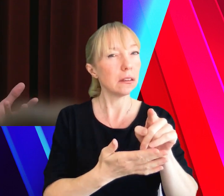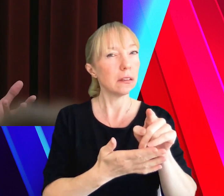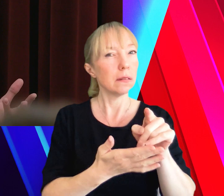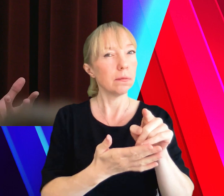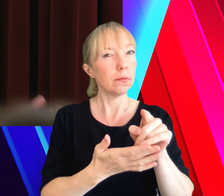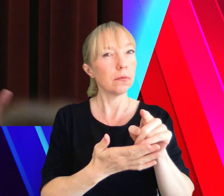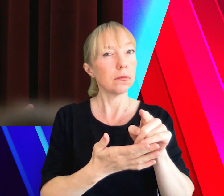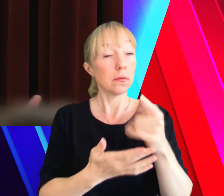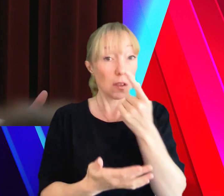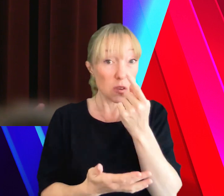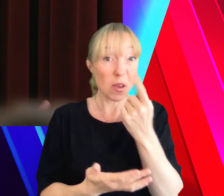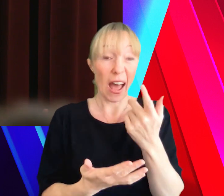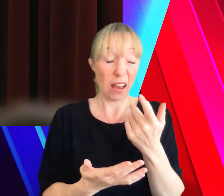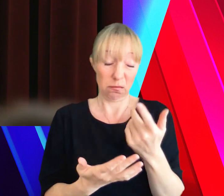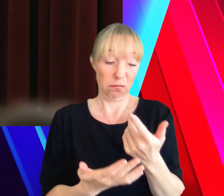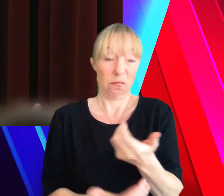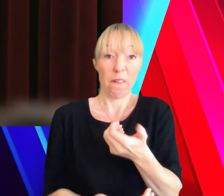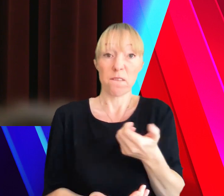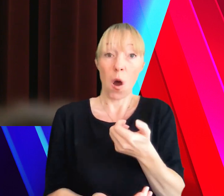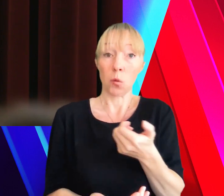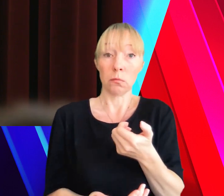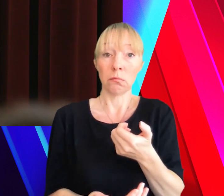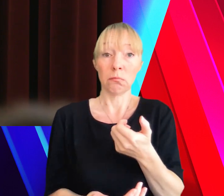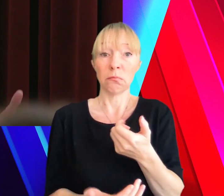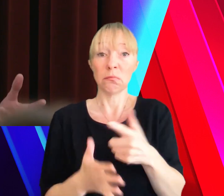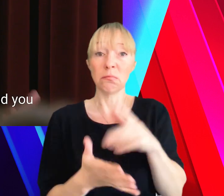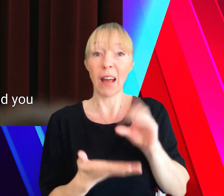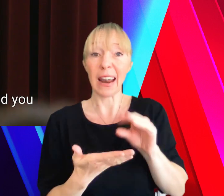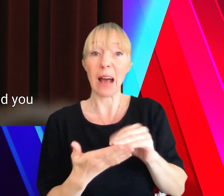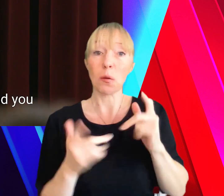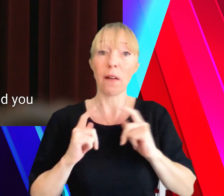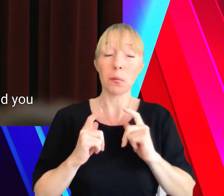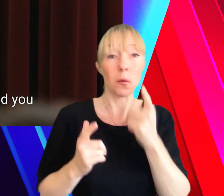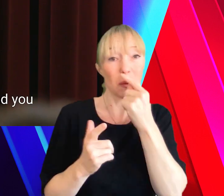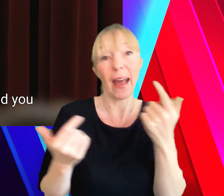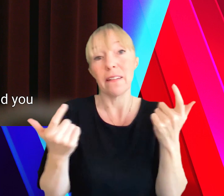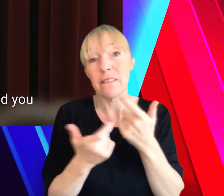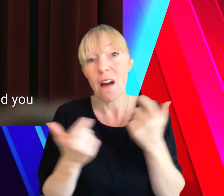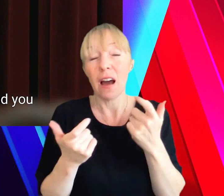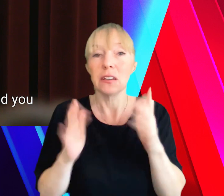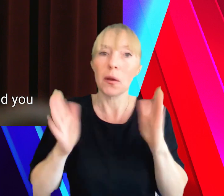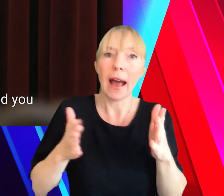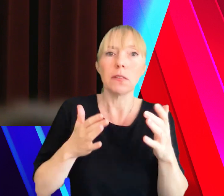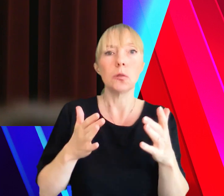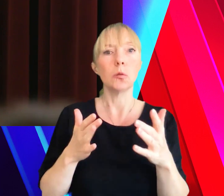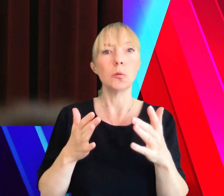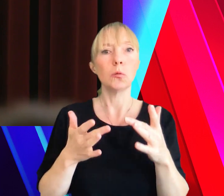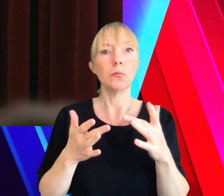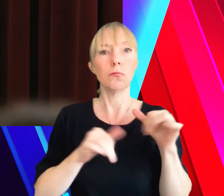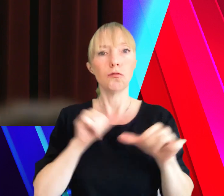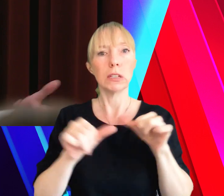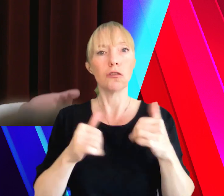sort of, is that kind of what we would say? It's like you can do it on a phone, on an app that you're comfortable with, and you can have like more fun with it. You don't have